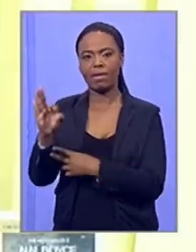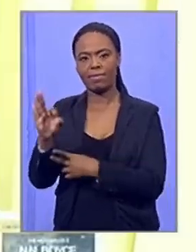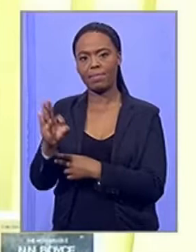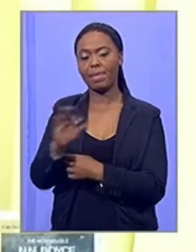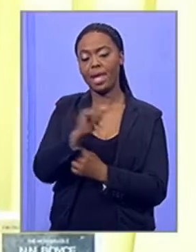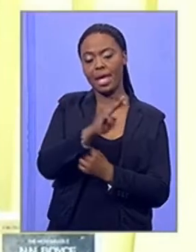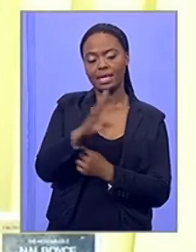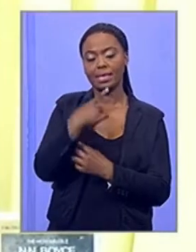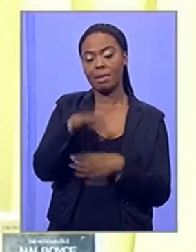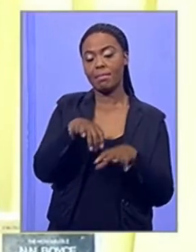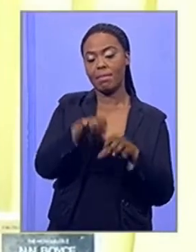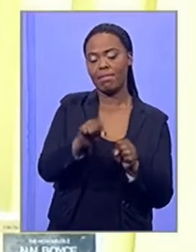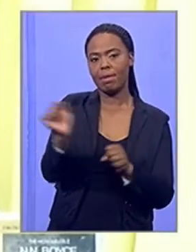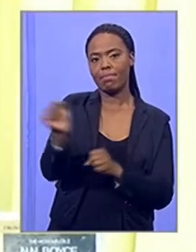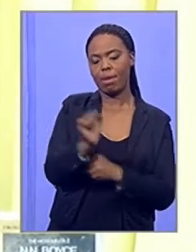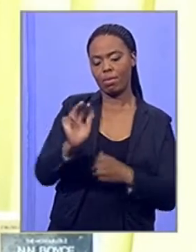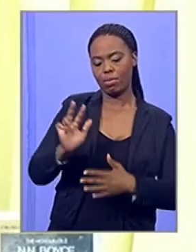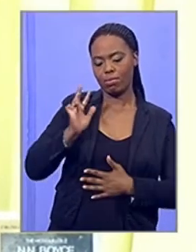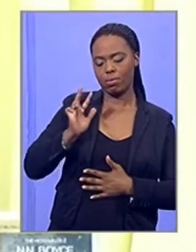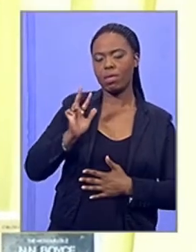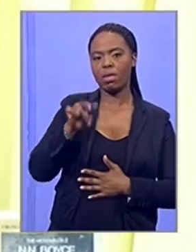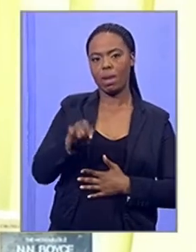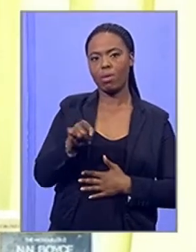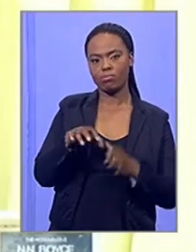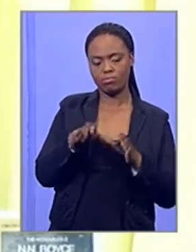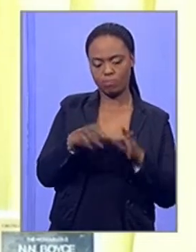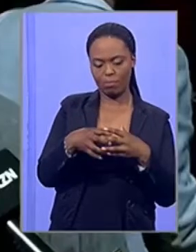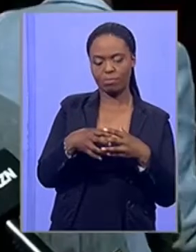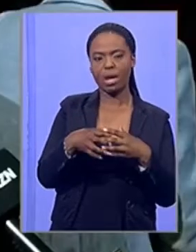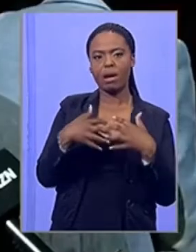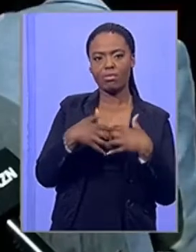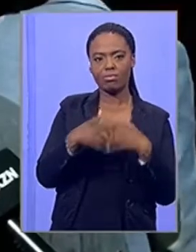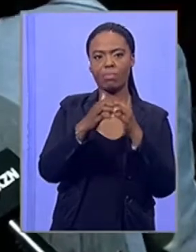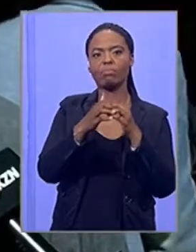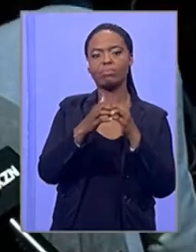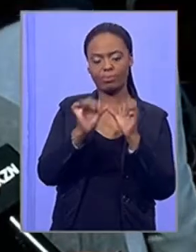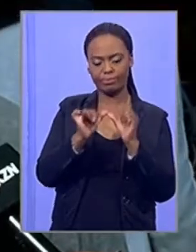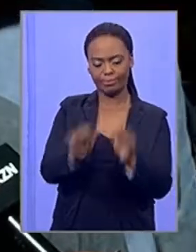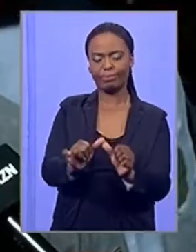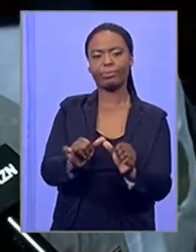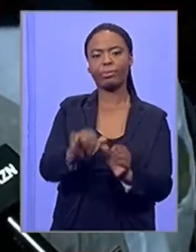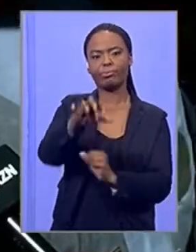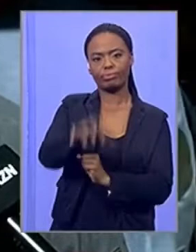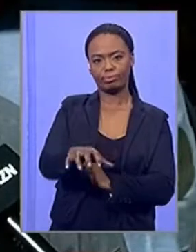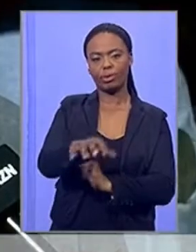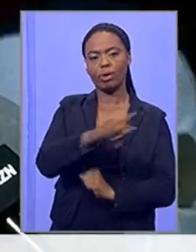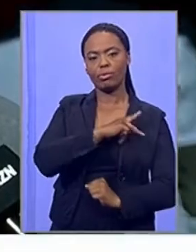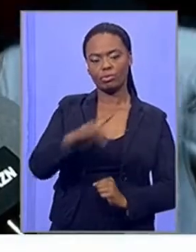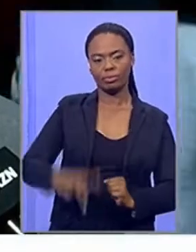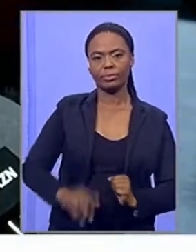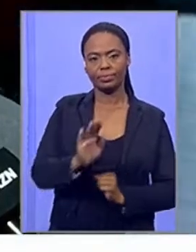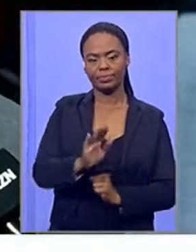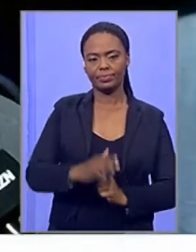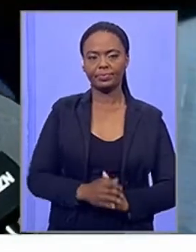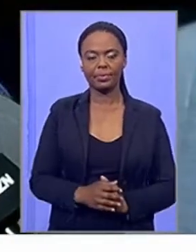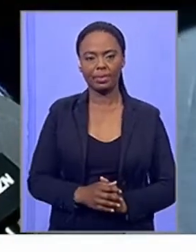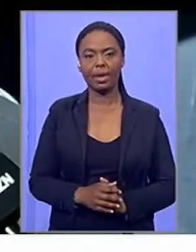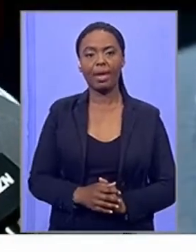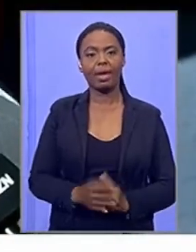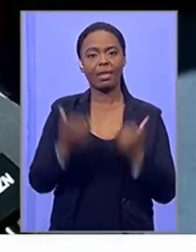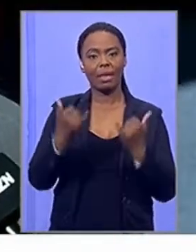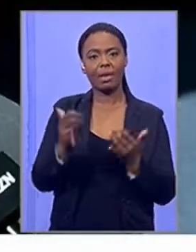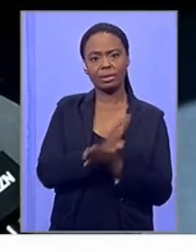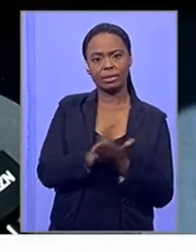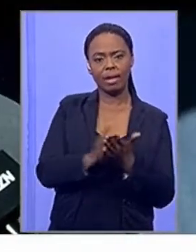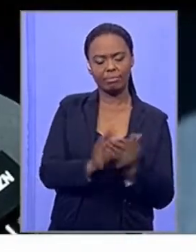re go thapiwa ga gagwe ke letshwao la go simolola sešwa ga profense. We are grateful for all parties that voted with the ANC. Others